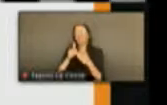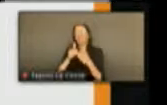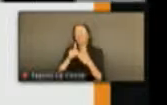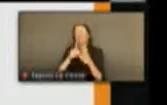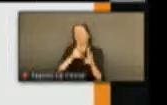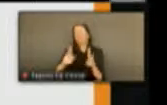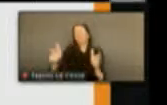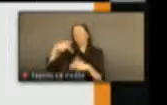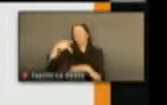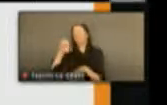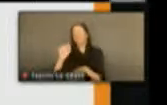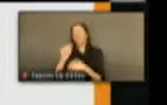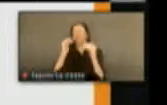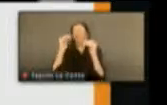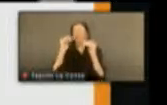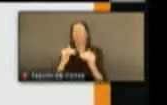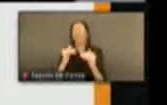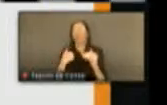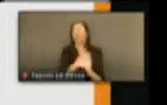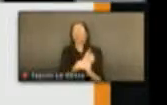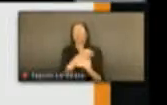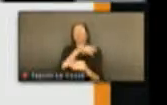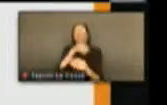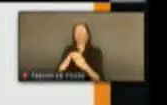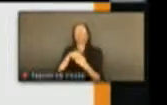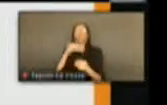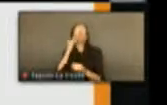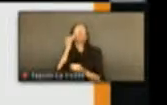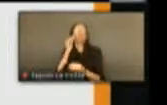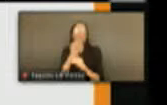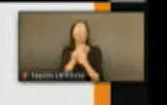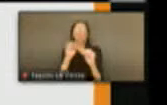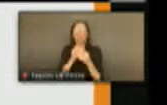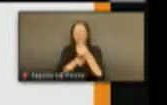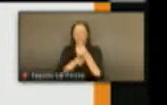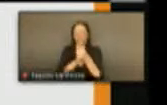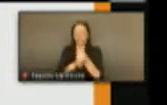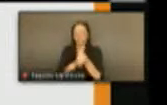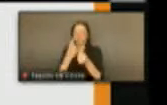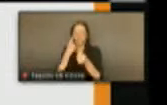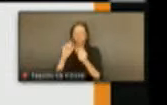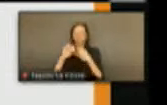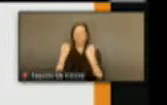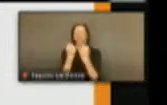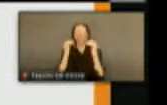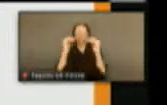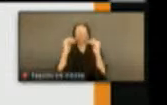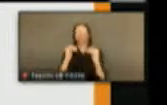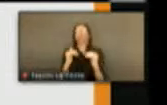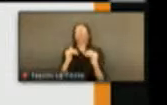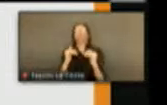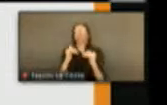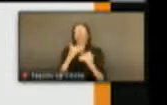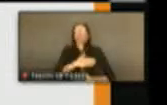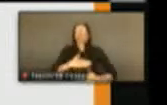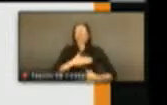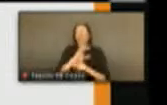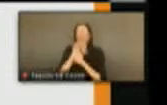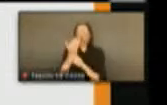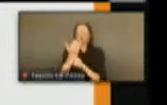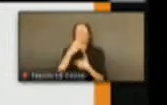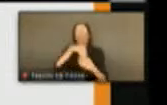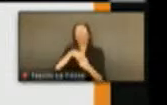trust. Recreation and culture includes parks, libraries, and cultural affairs. Neighborhood